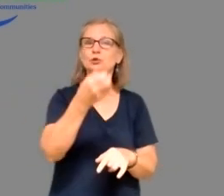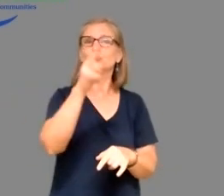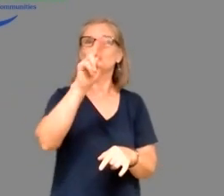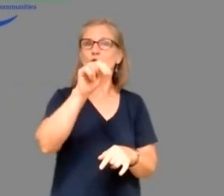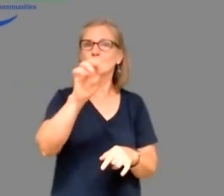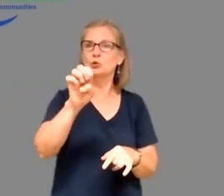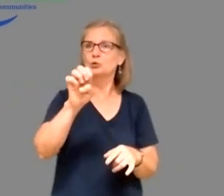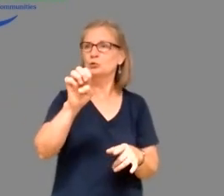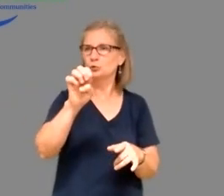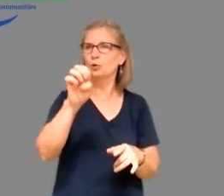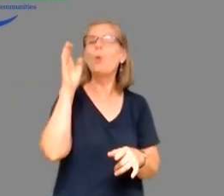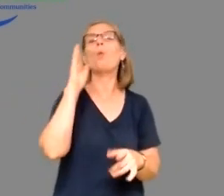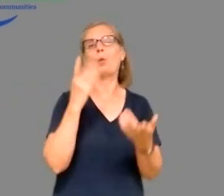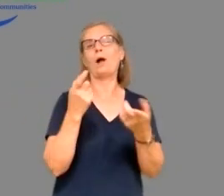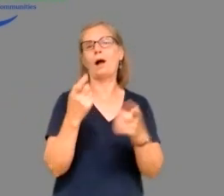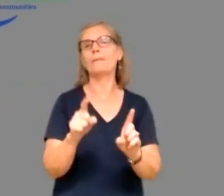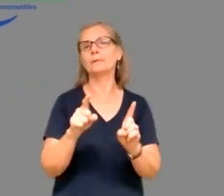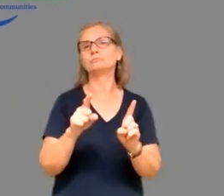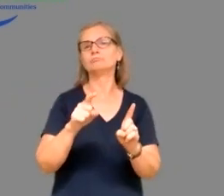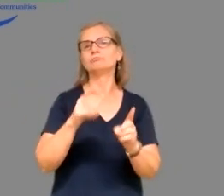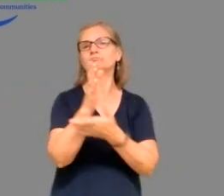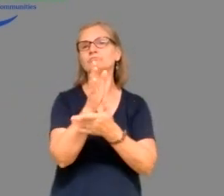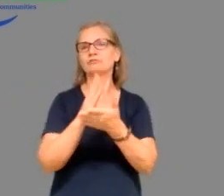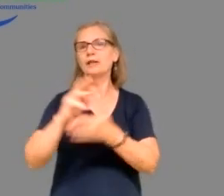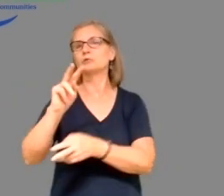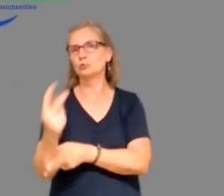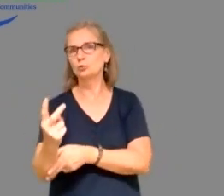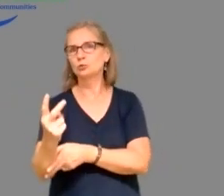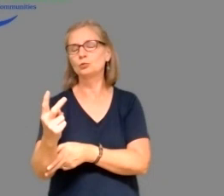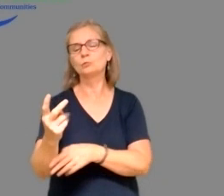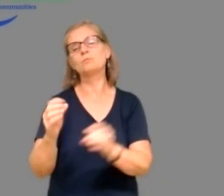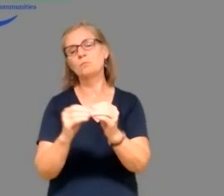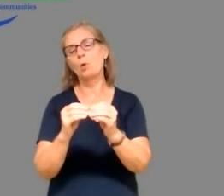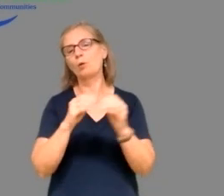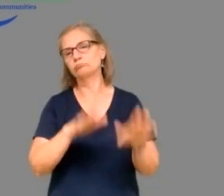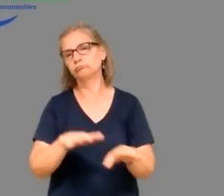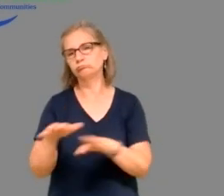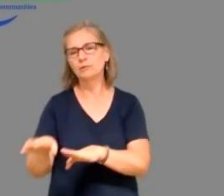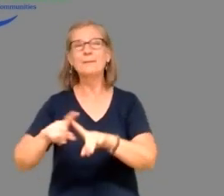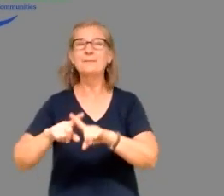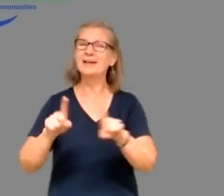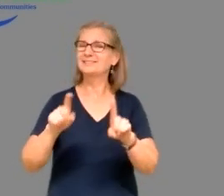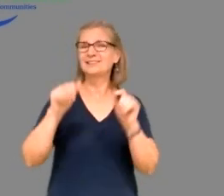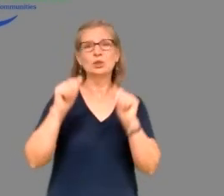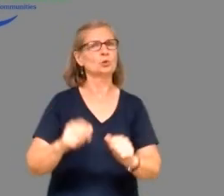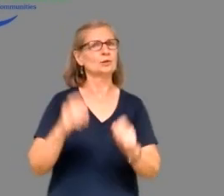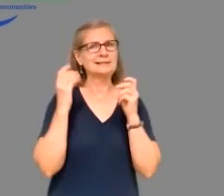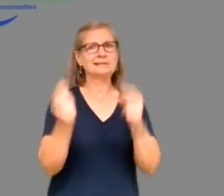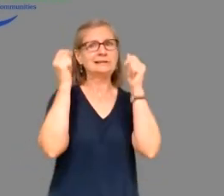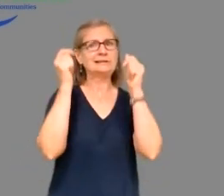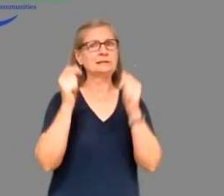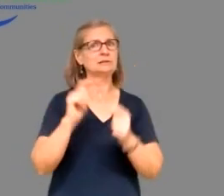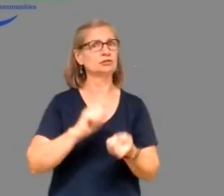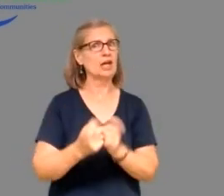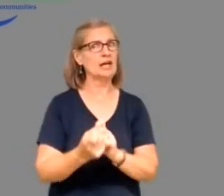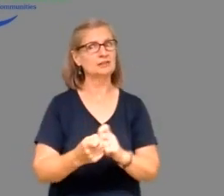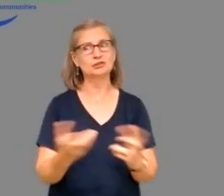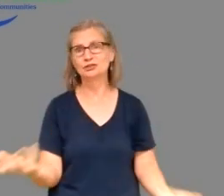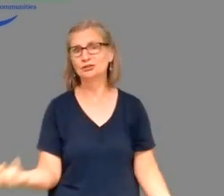a little more lax. But like you said, Brian, that could change in a day or 2 days.